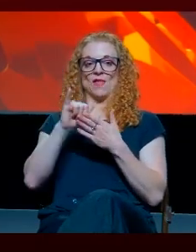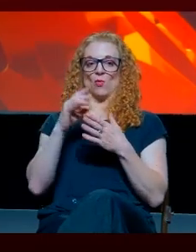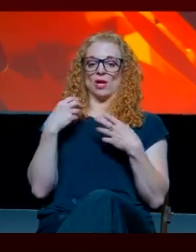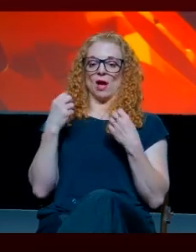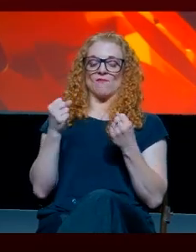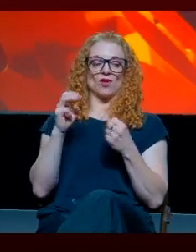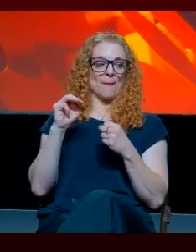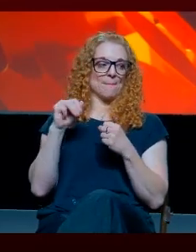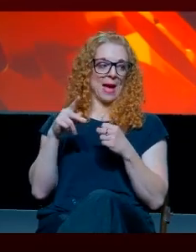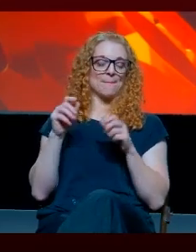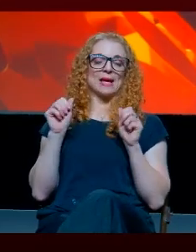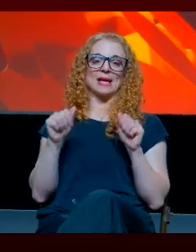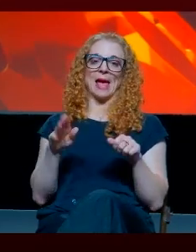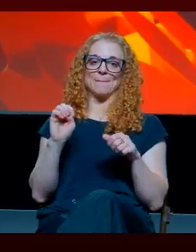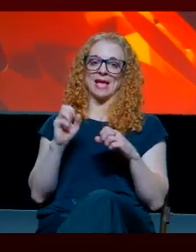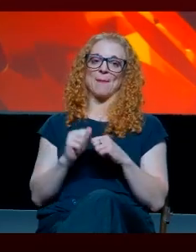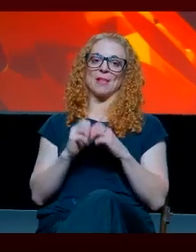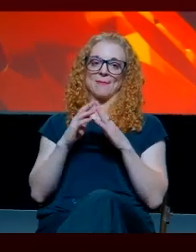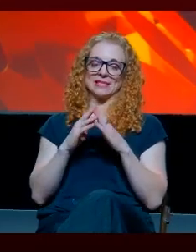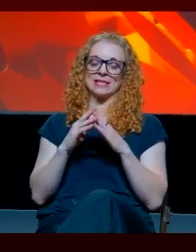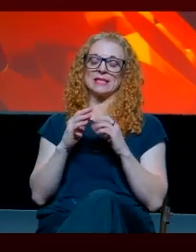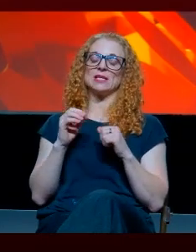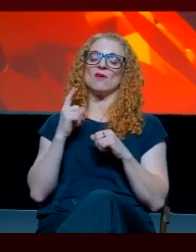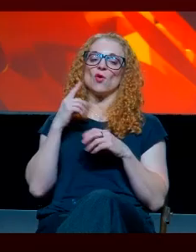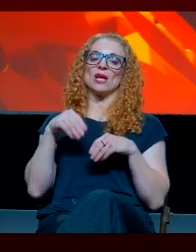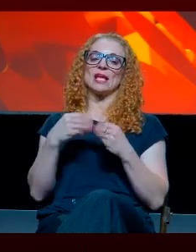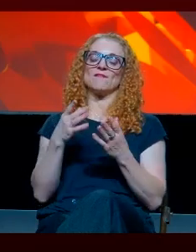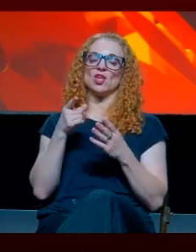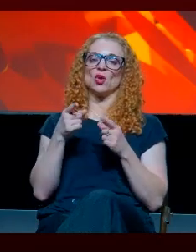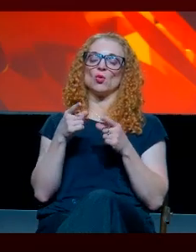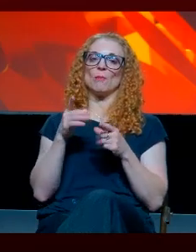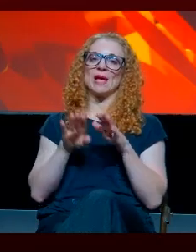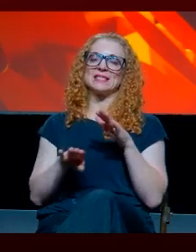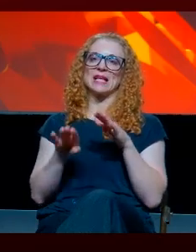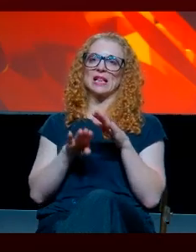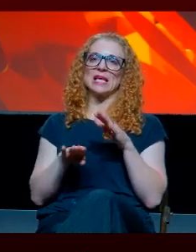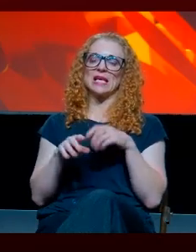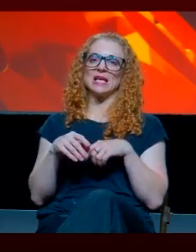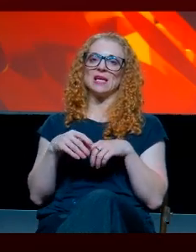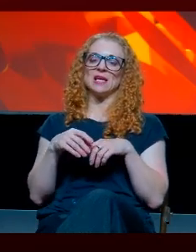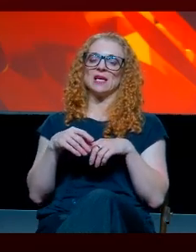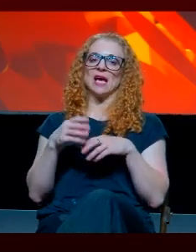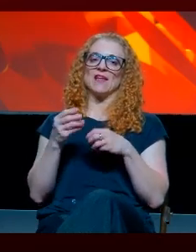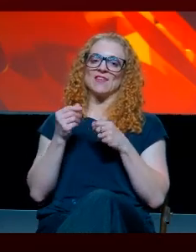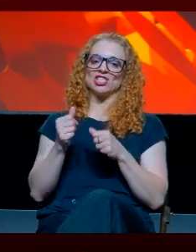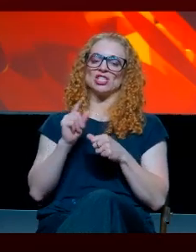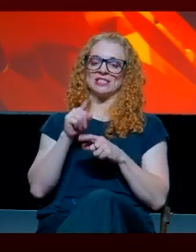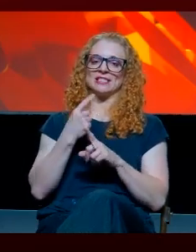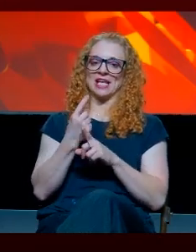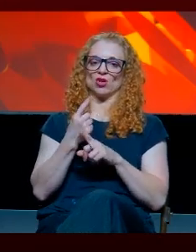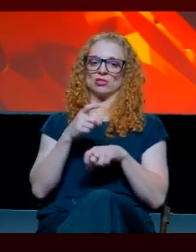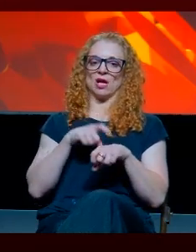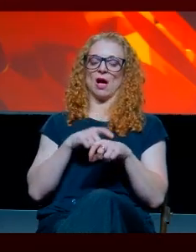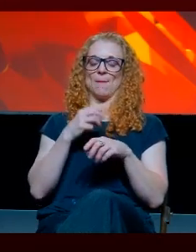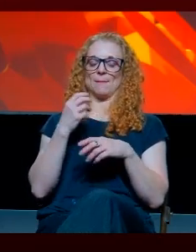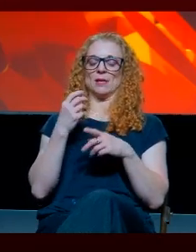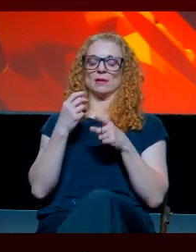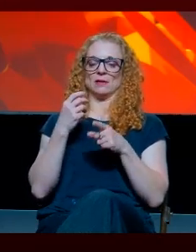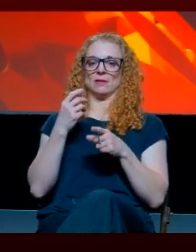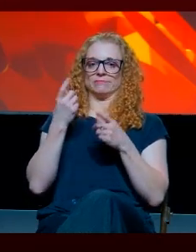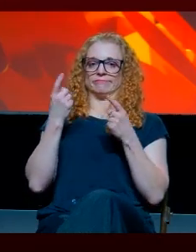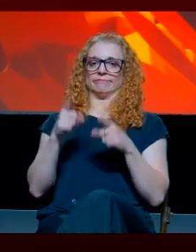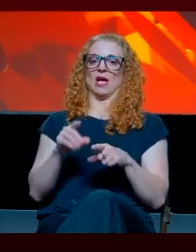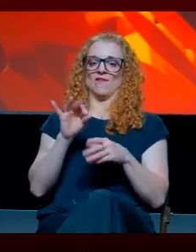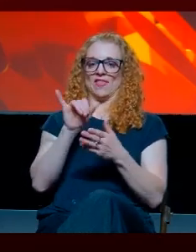map can be implemented to give you basically an efficient single-shot realization of this.